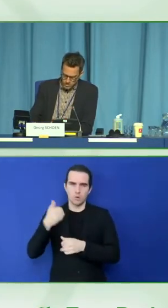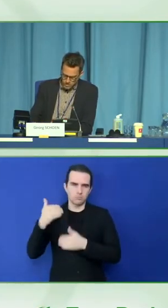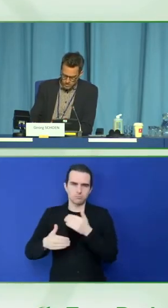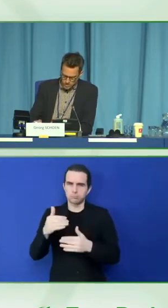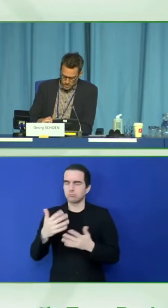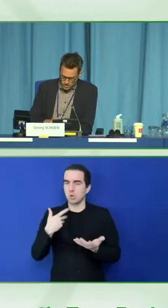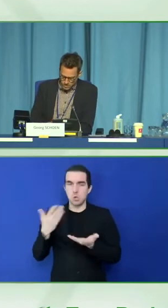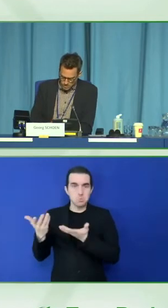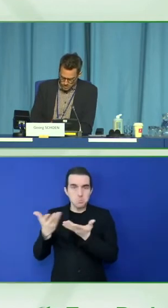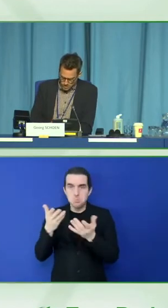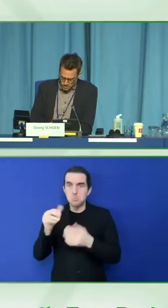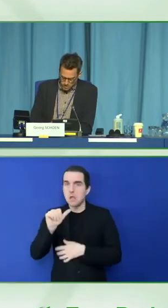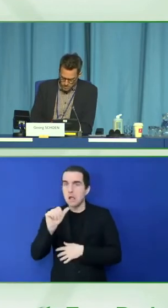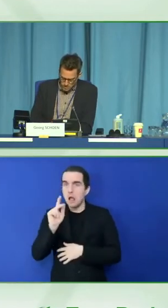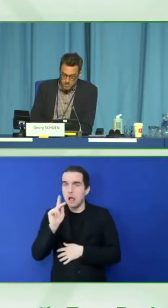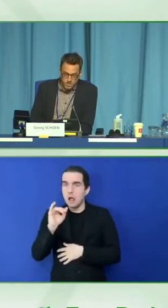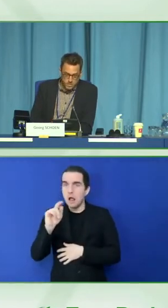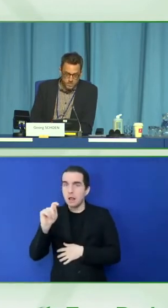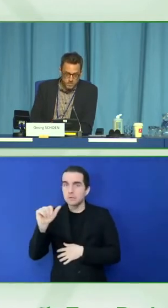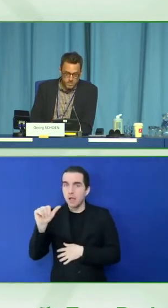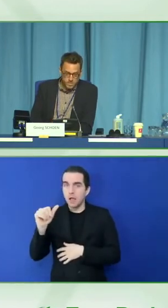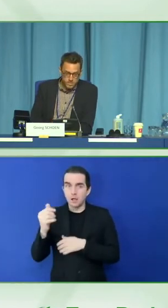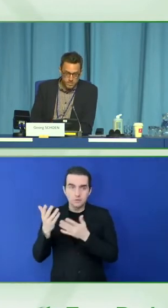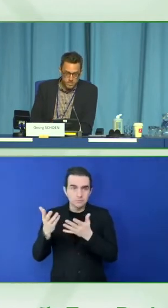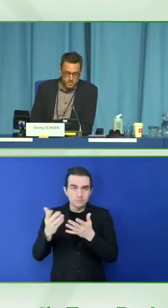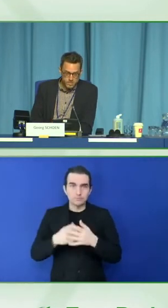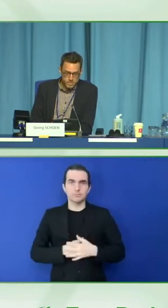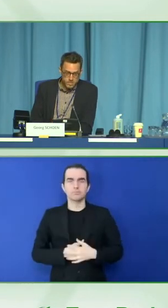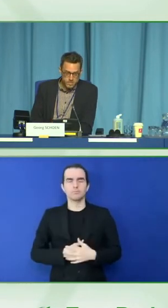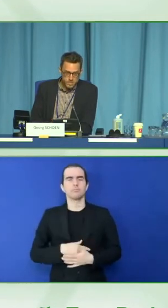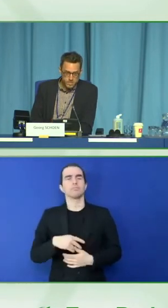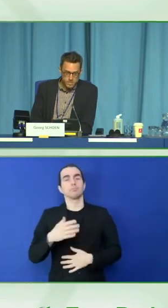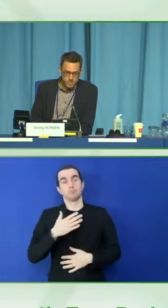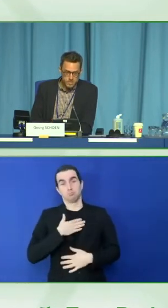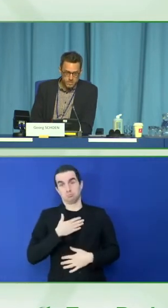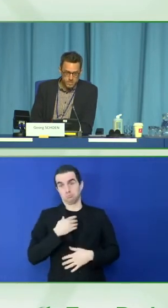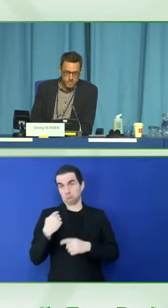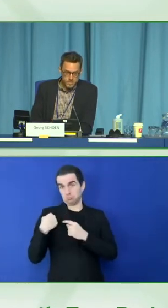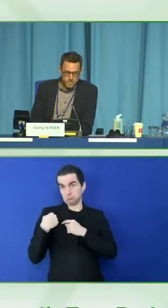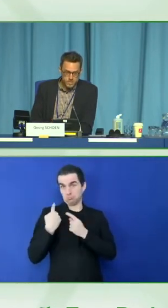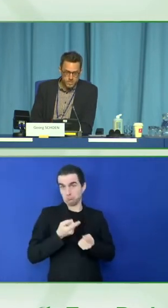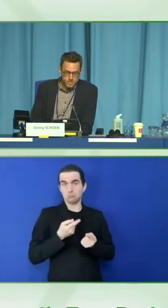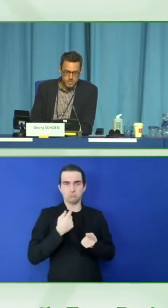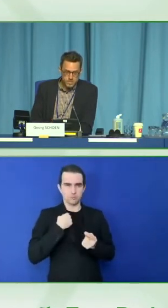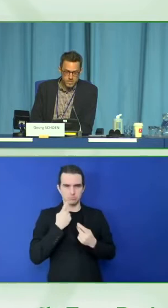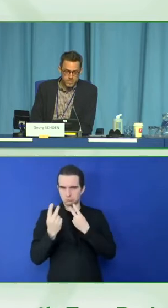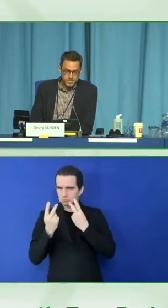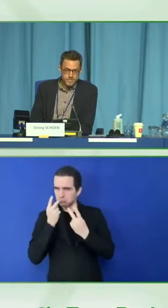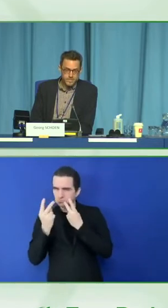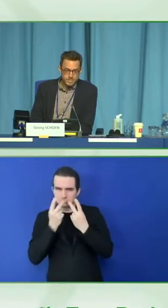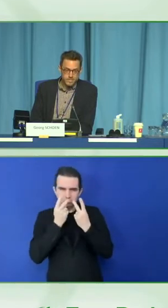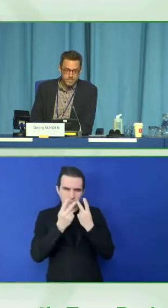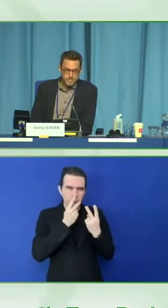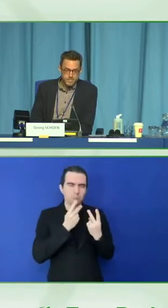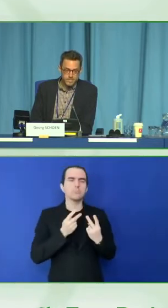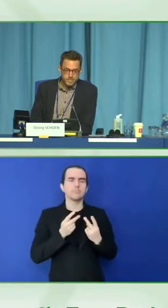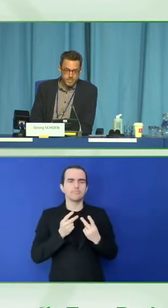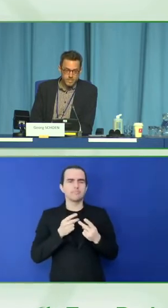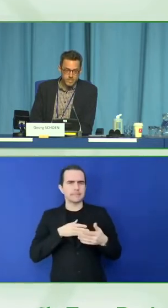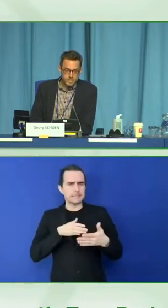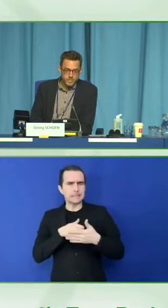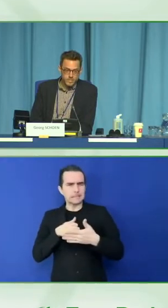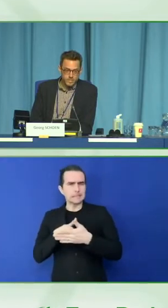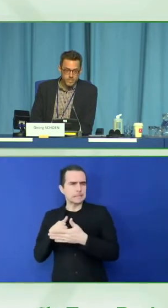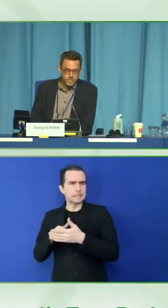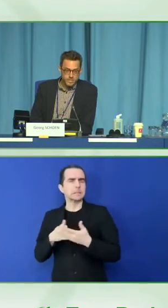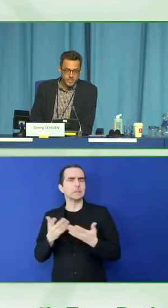for anybody who's trying to innovate in this space is access to users and the right feedback while creating the